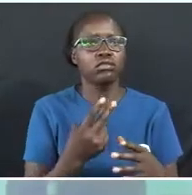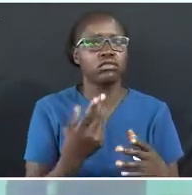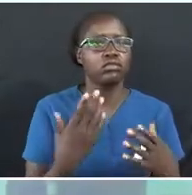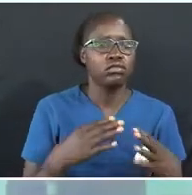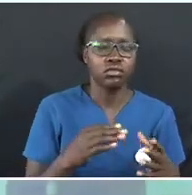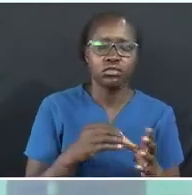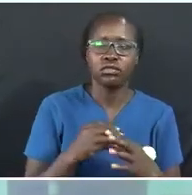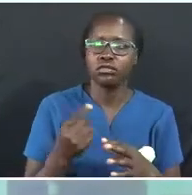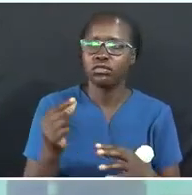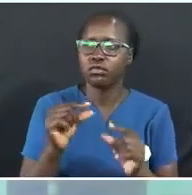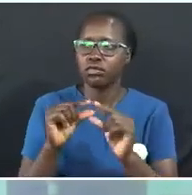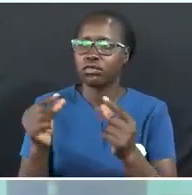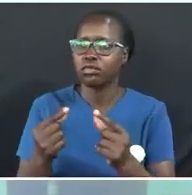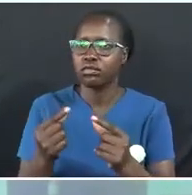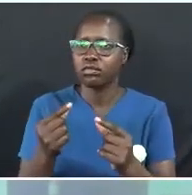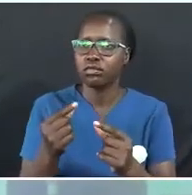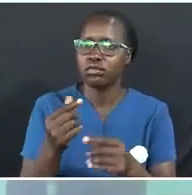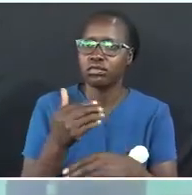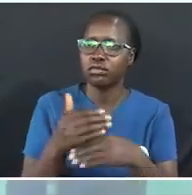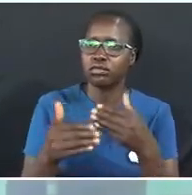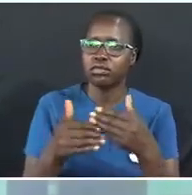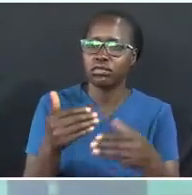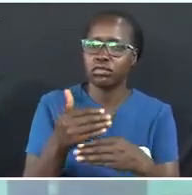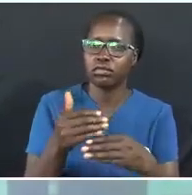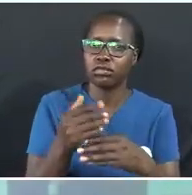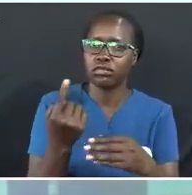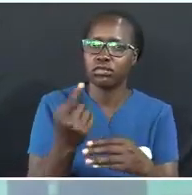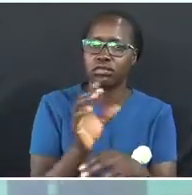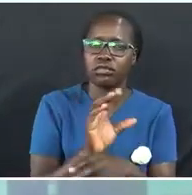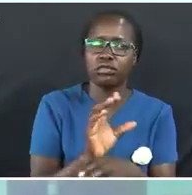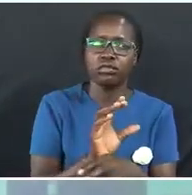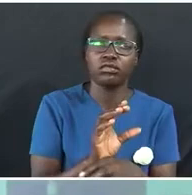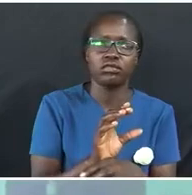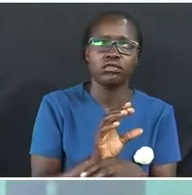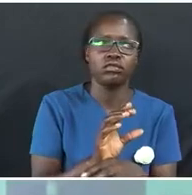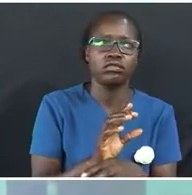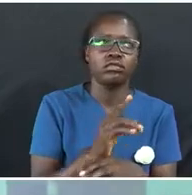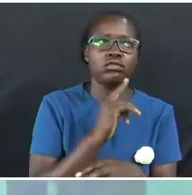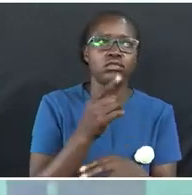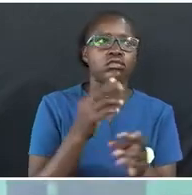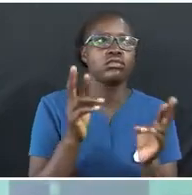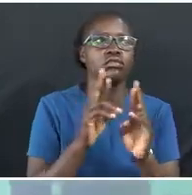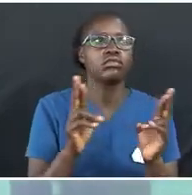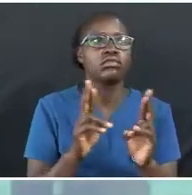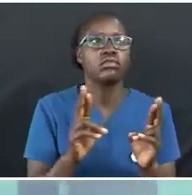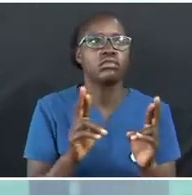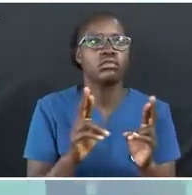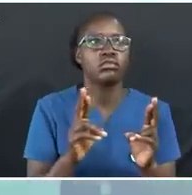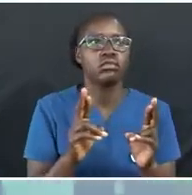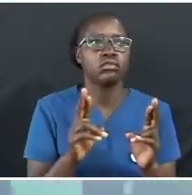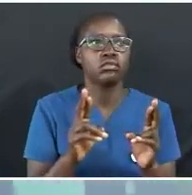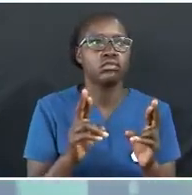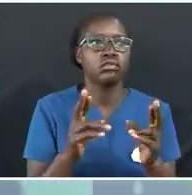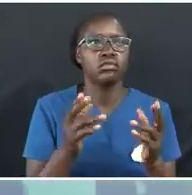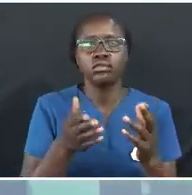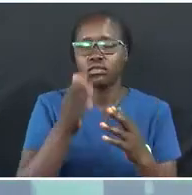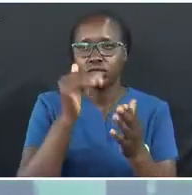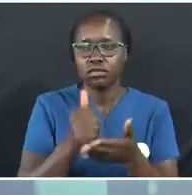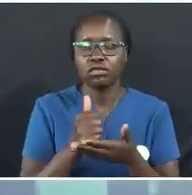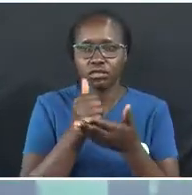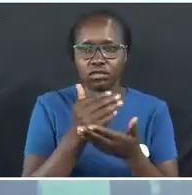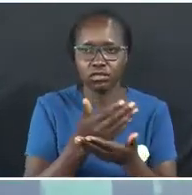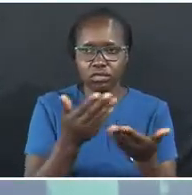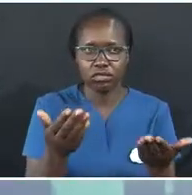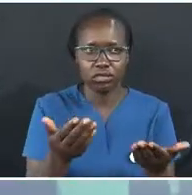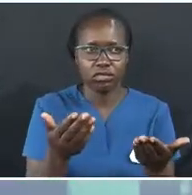you can take one church and put a wall there, you just come forward and say, I am ready, I want to do this one, and God will help you.